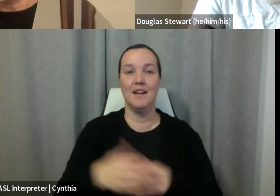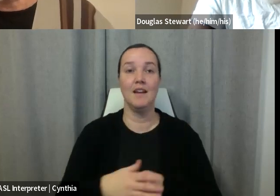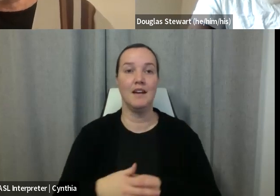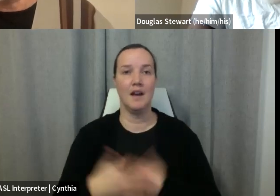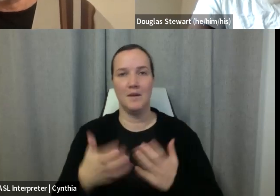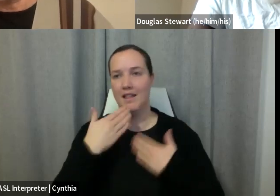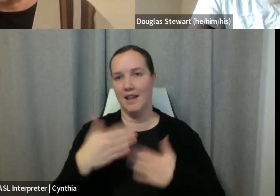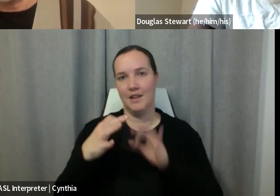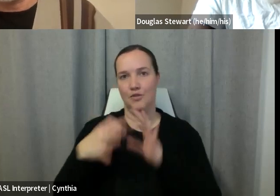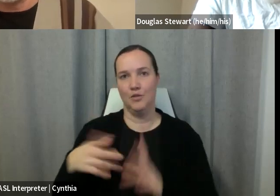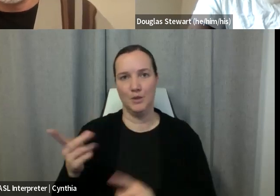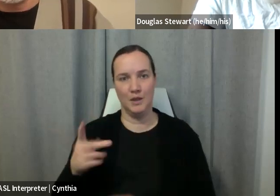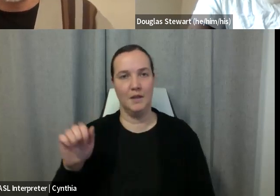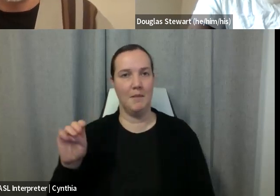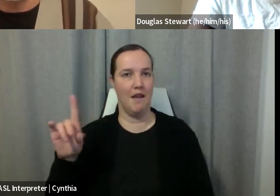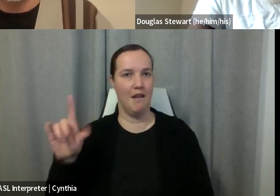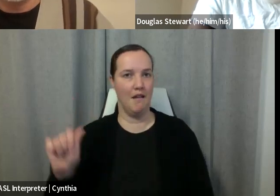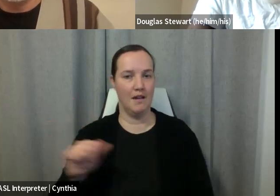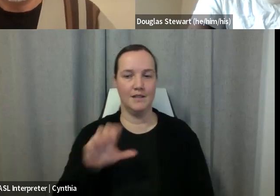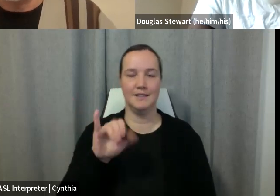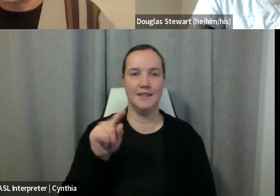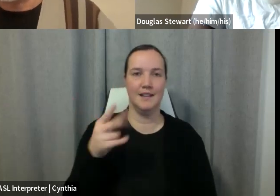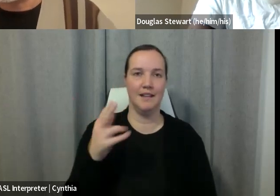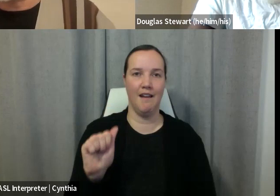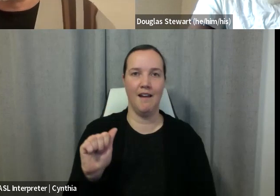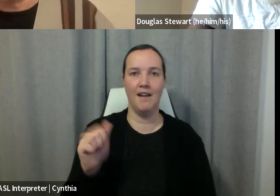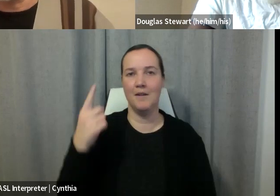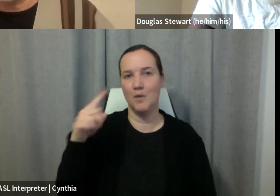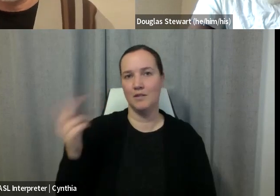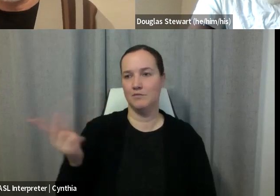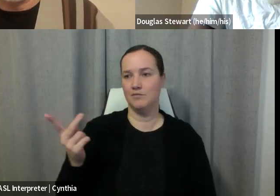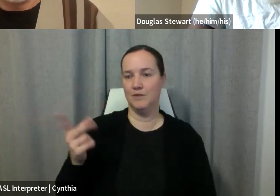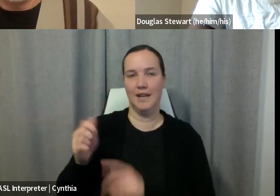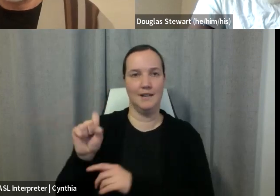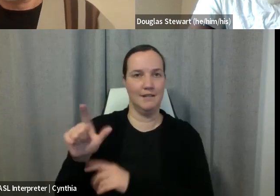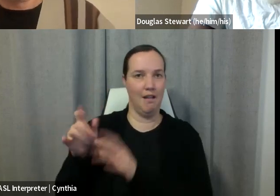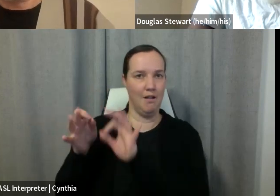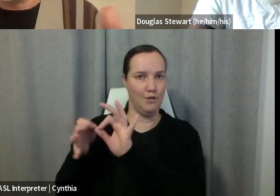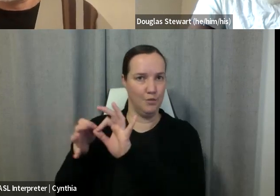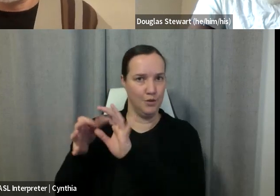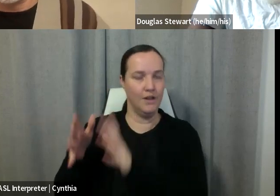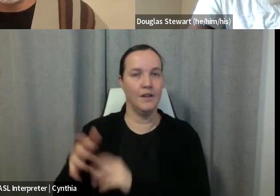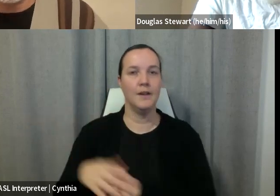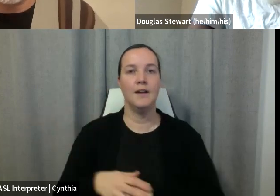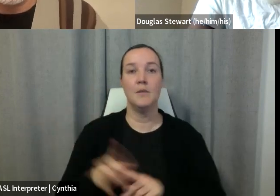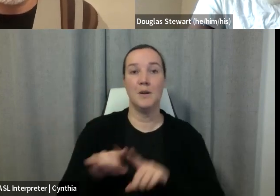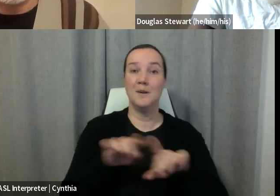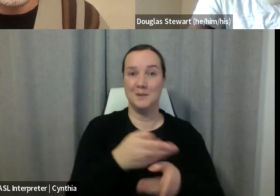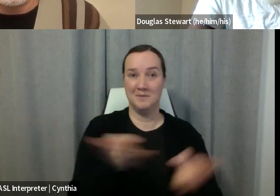Amanda and Cynthia for their ASL interpretation. And also to all the